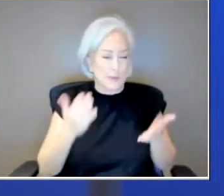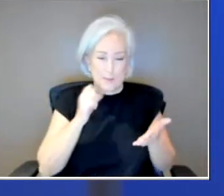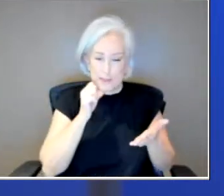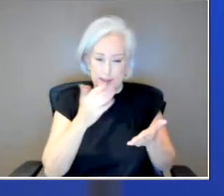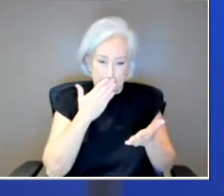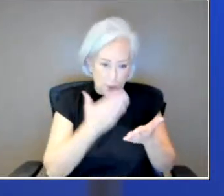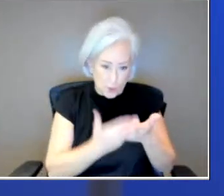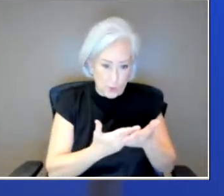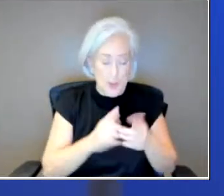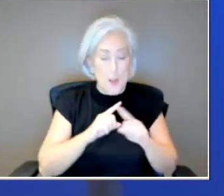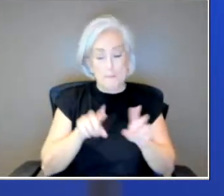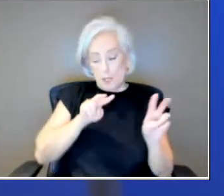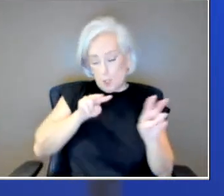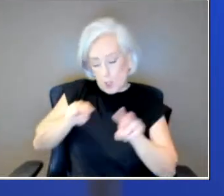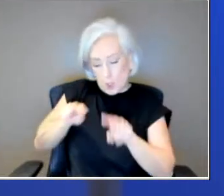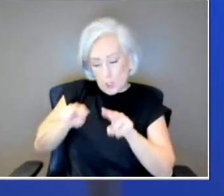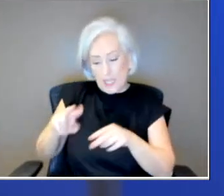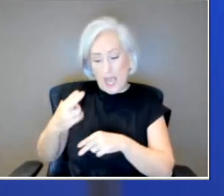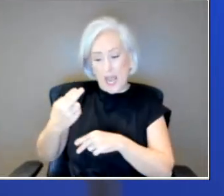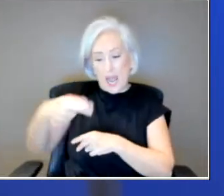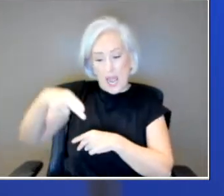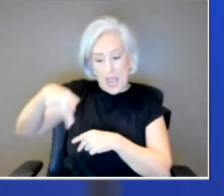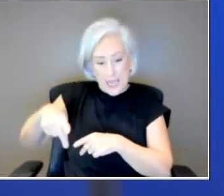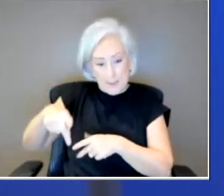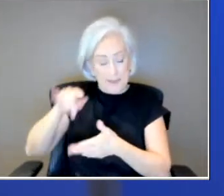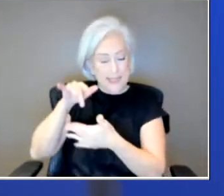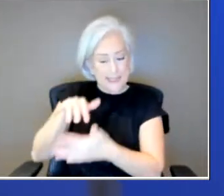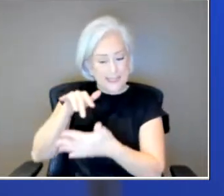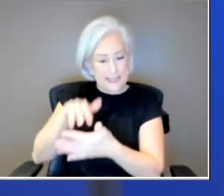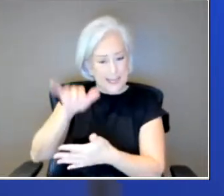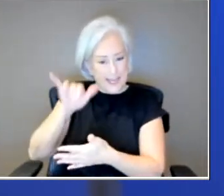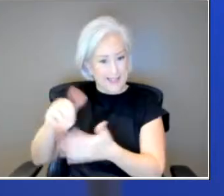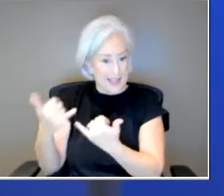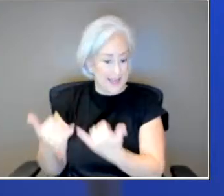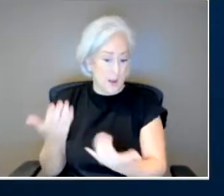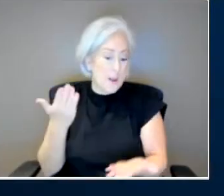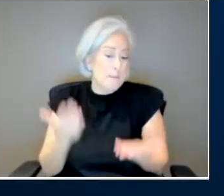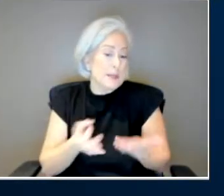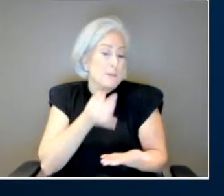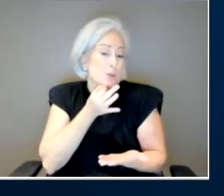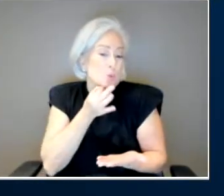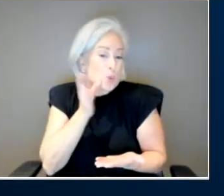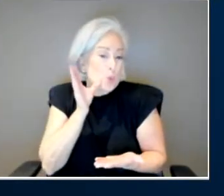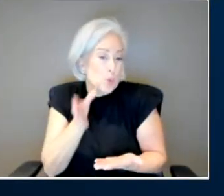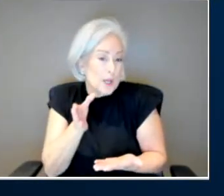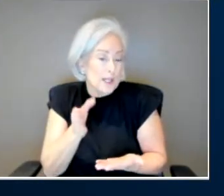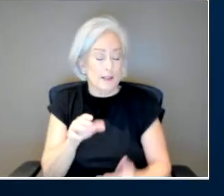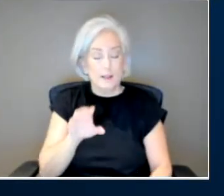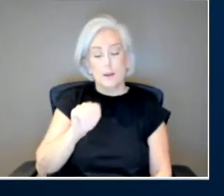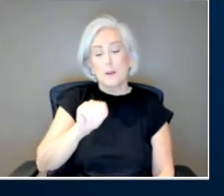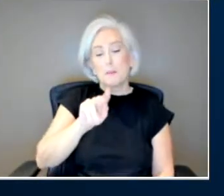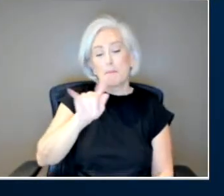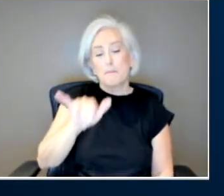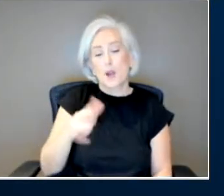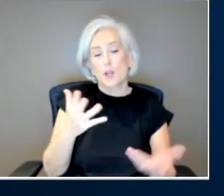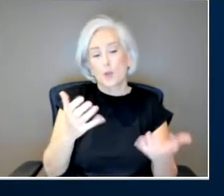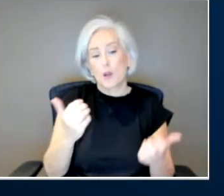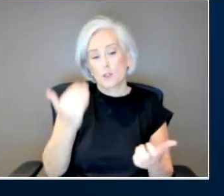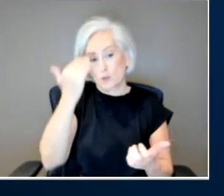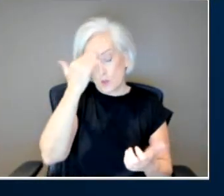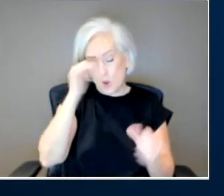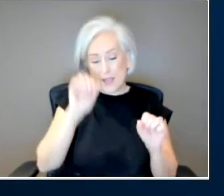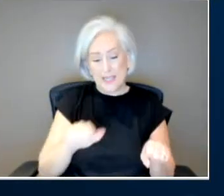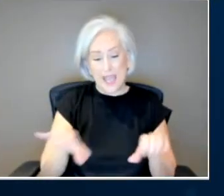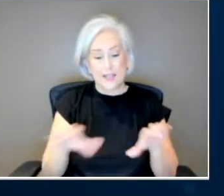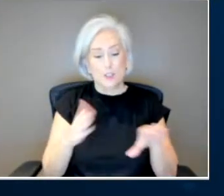there are trials, ongoing trials about that. So if that comes out, maybe someday soon. And Marty wants to know, can it be used after a total knee replacement?